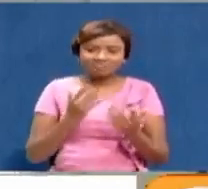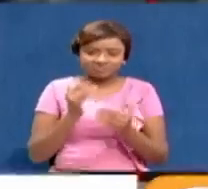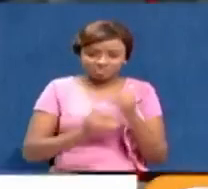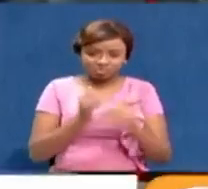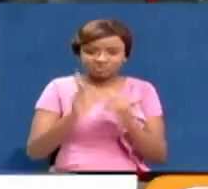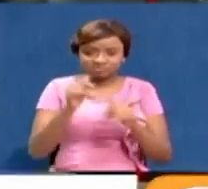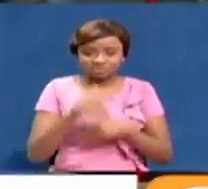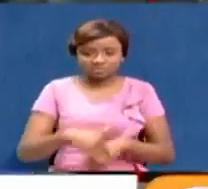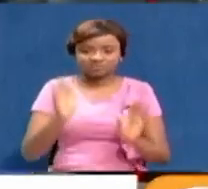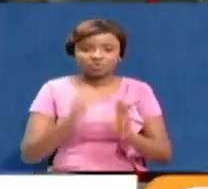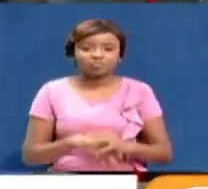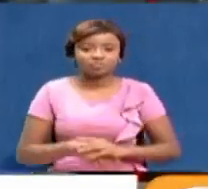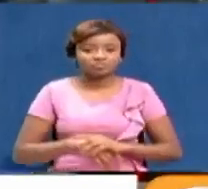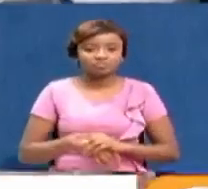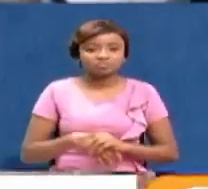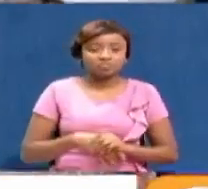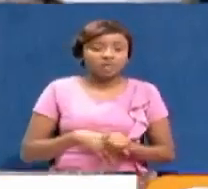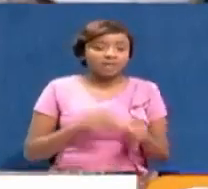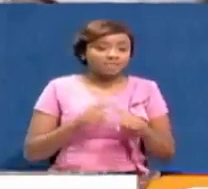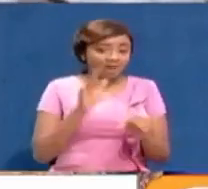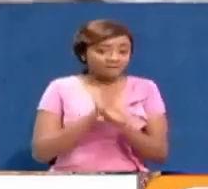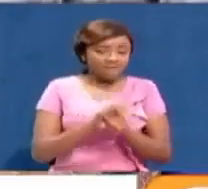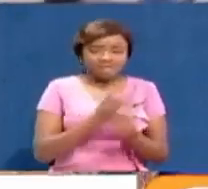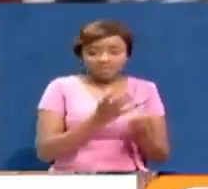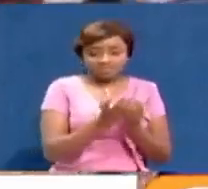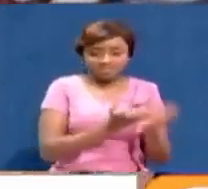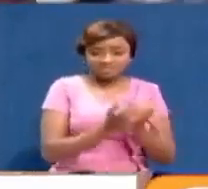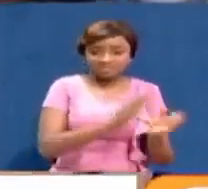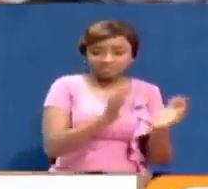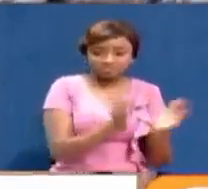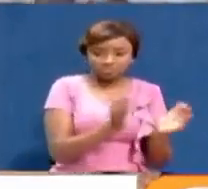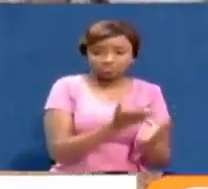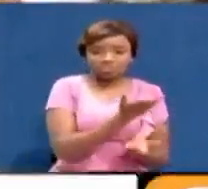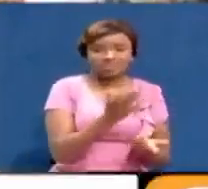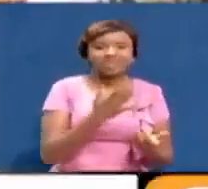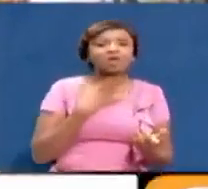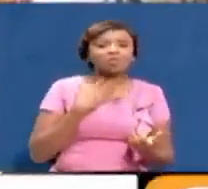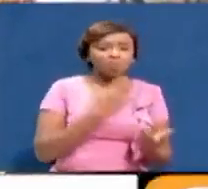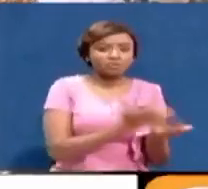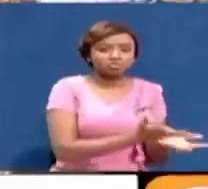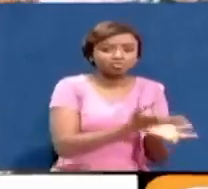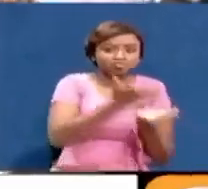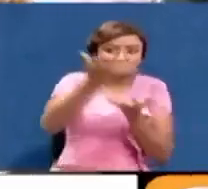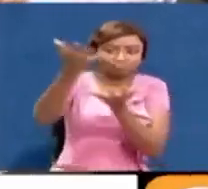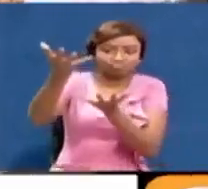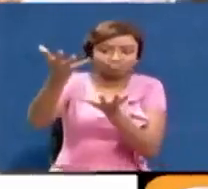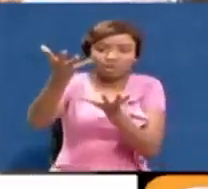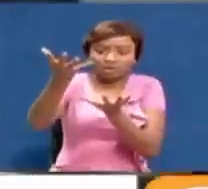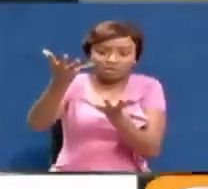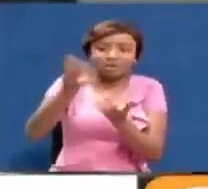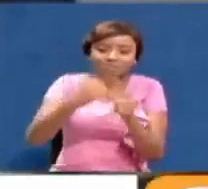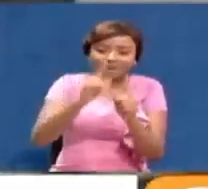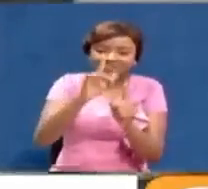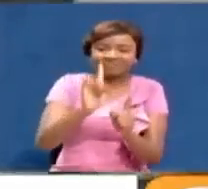of procedures. But a number of SMEs, especially in the food sector, are turning to foreign markets to source for key raw